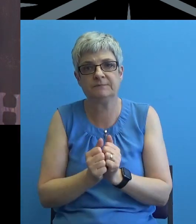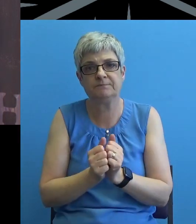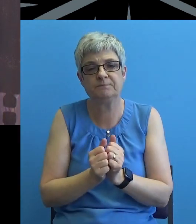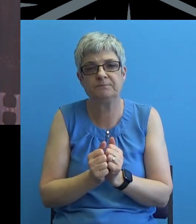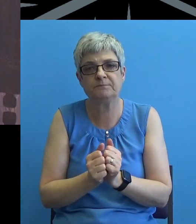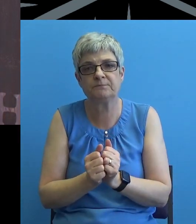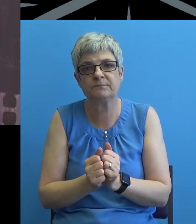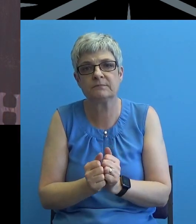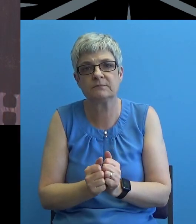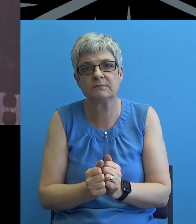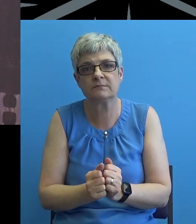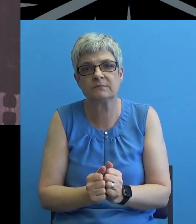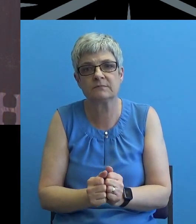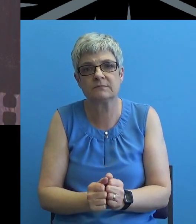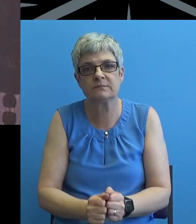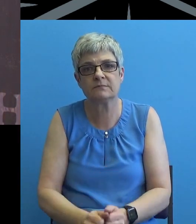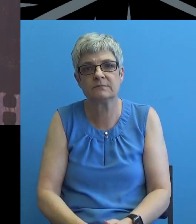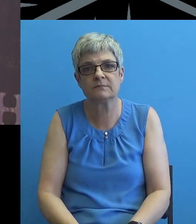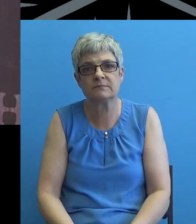Amen.